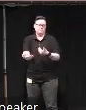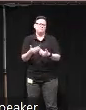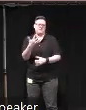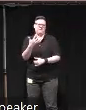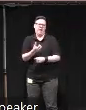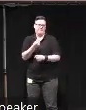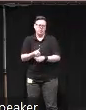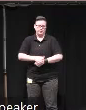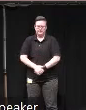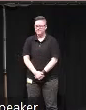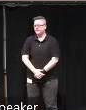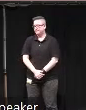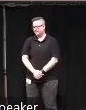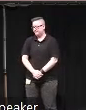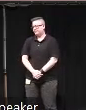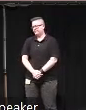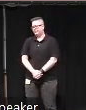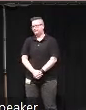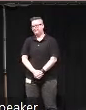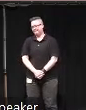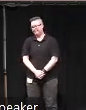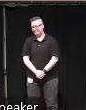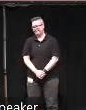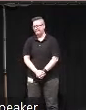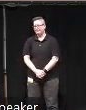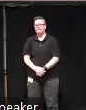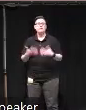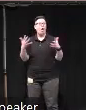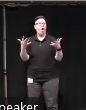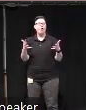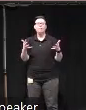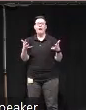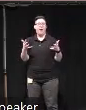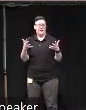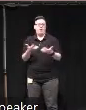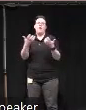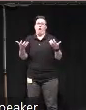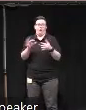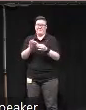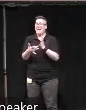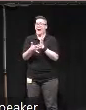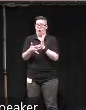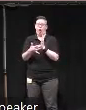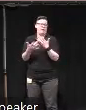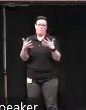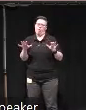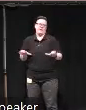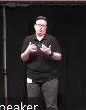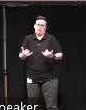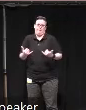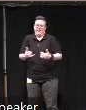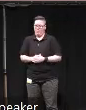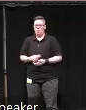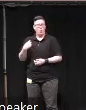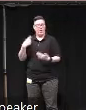years. We are already engaged in many technology-based efforts. We are already one